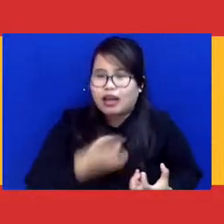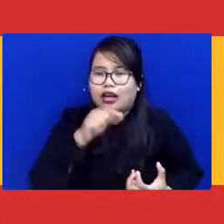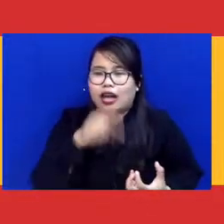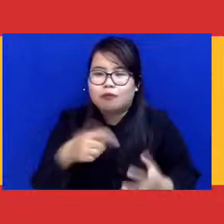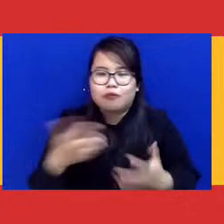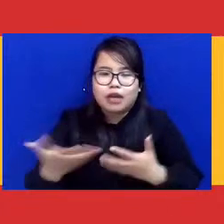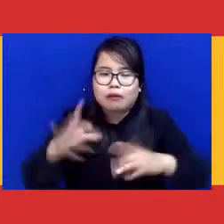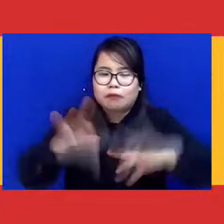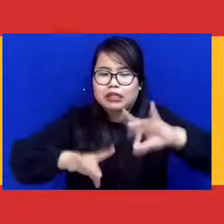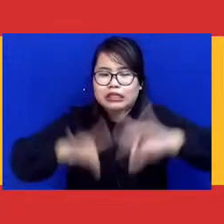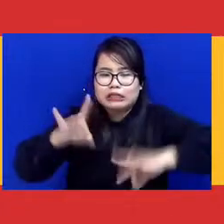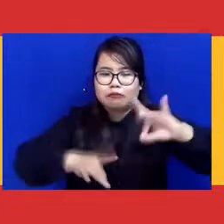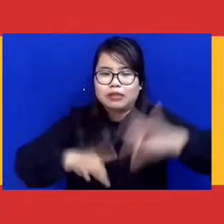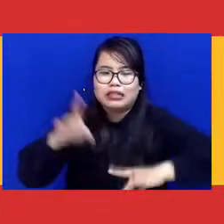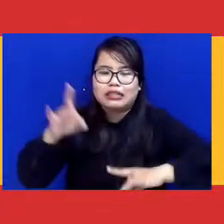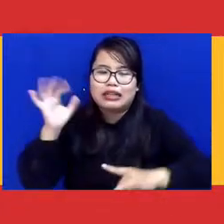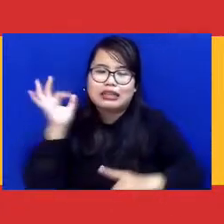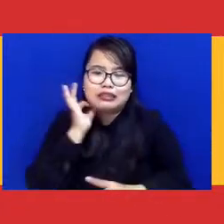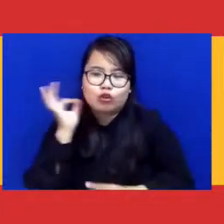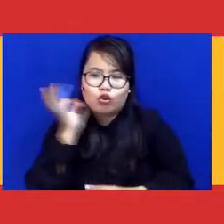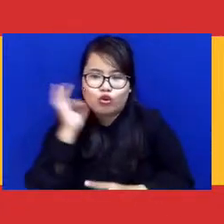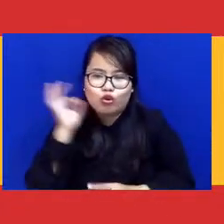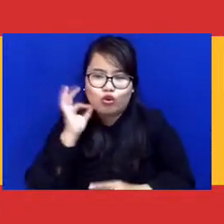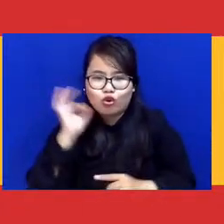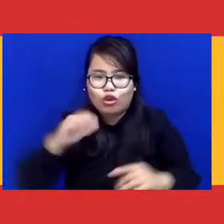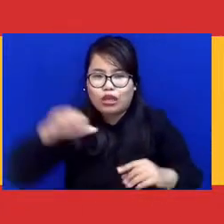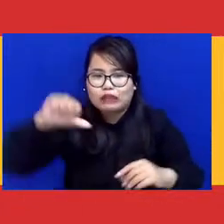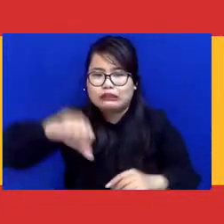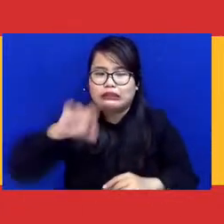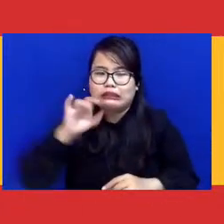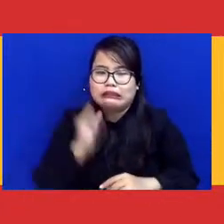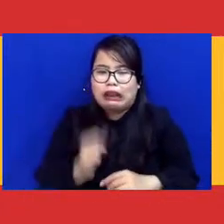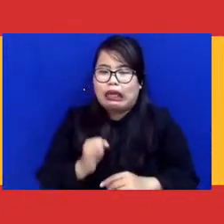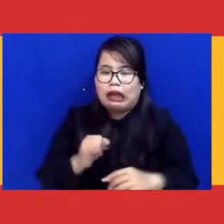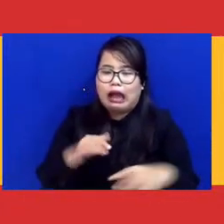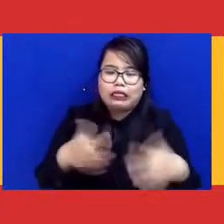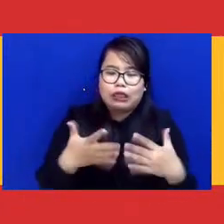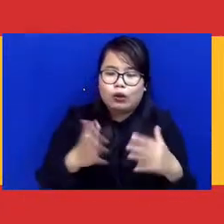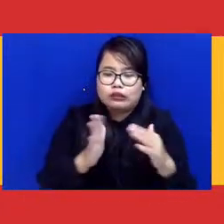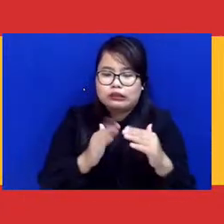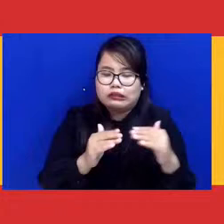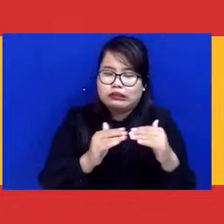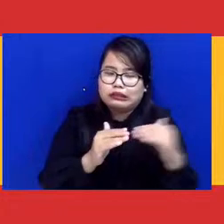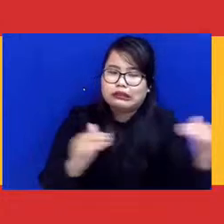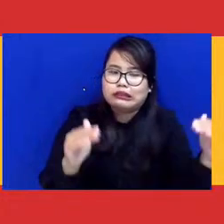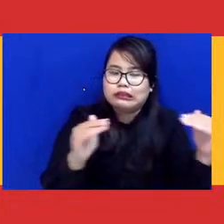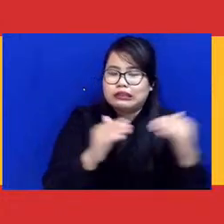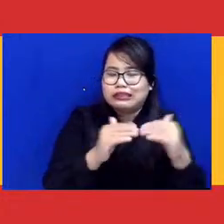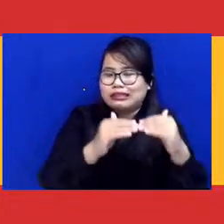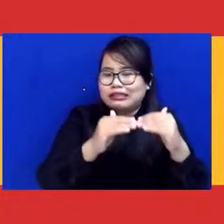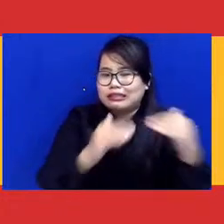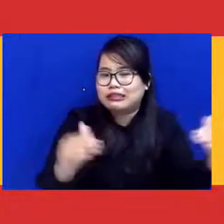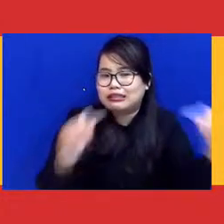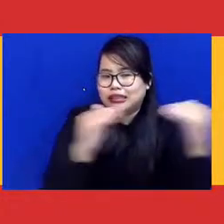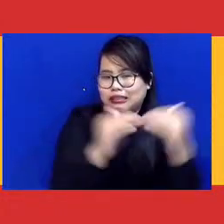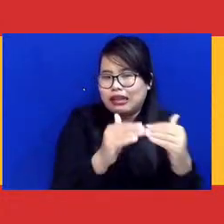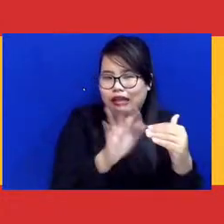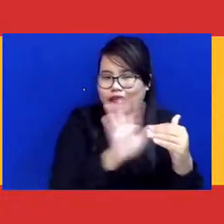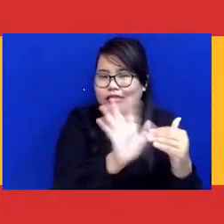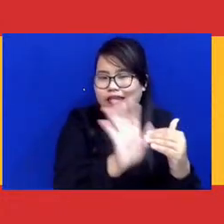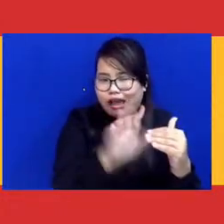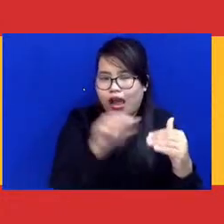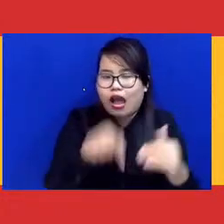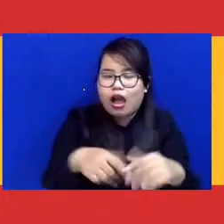inequitable, unfair effects of the pandemic to the minority groups, especially to those vulnerable